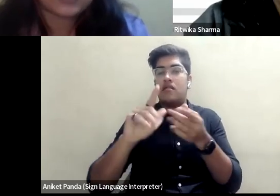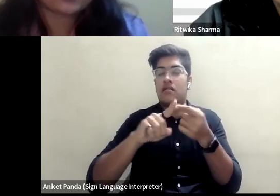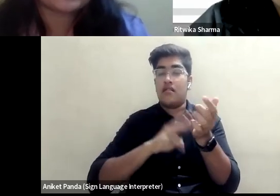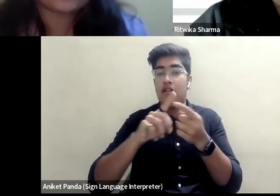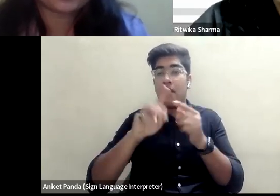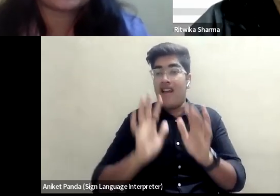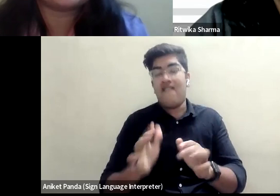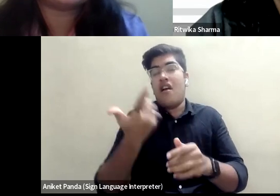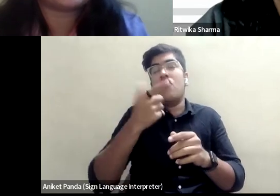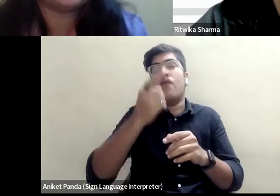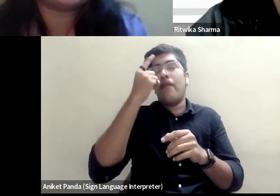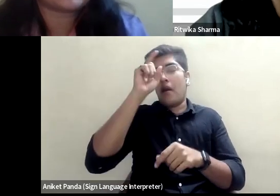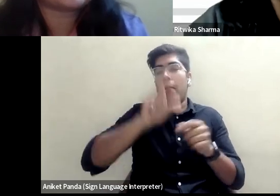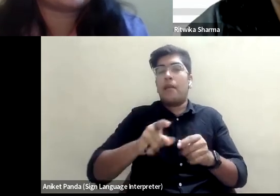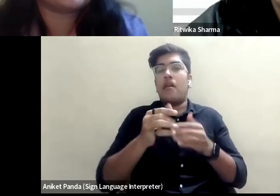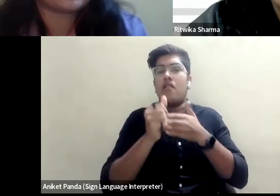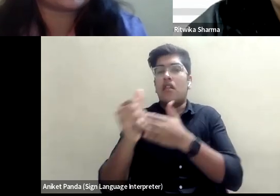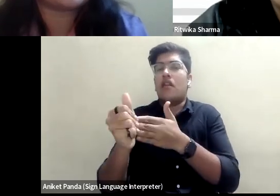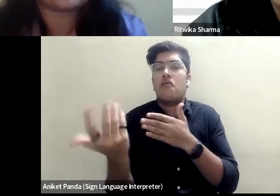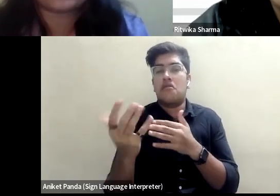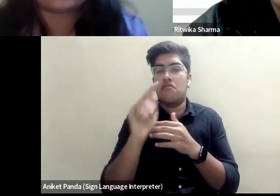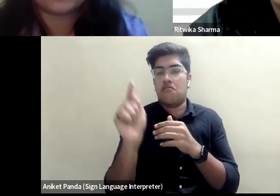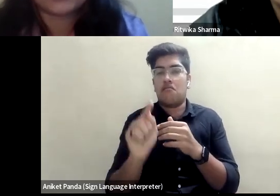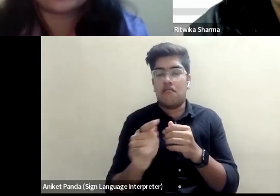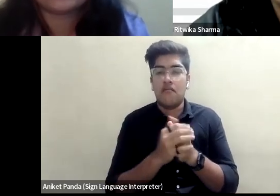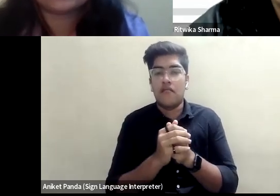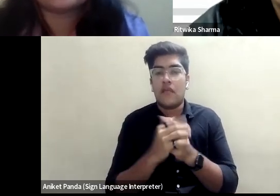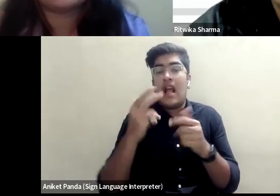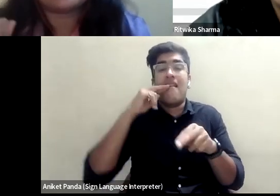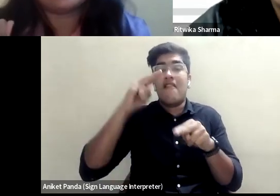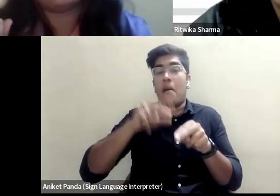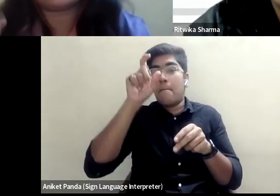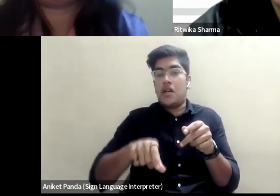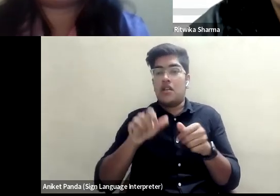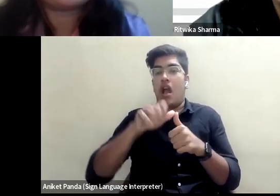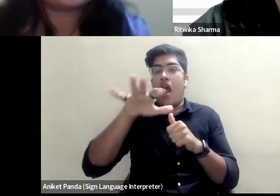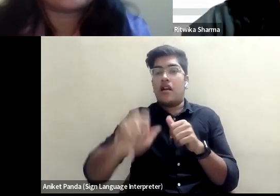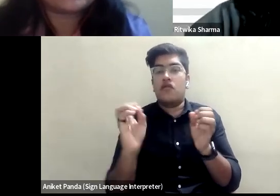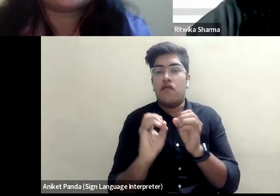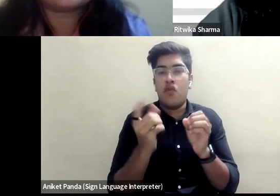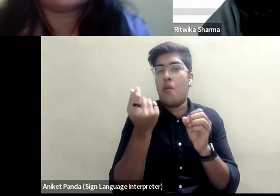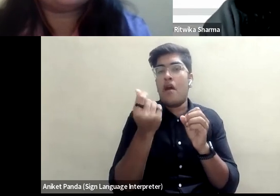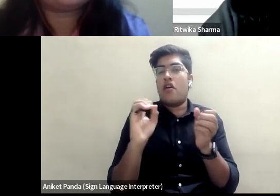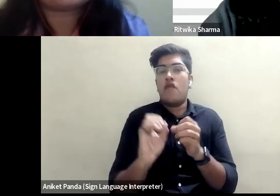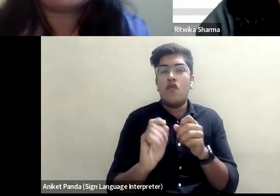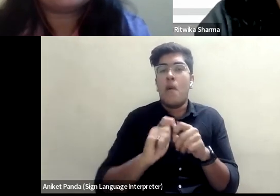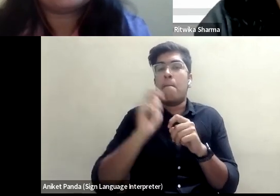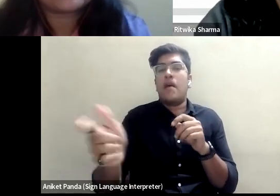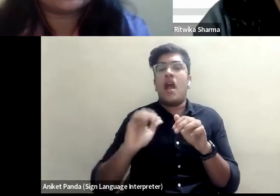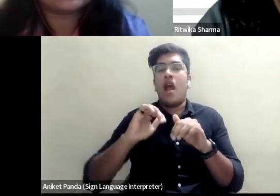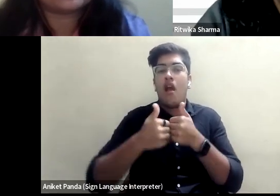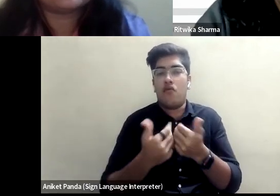imagine how is that person able to access when that person does not have the money to even maybe pay for their